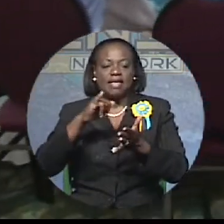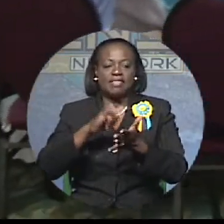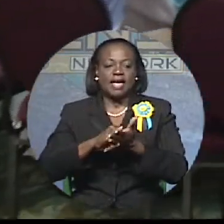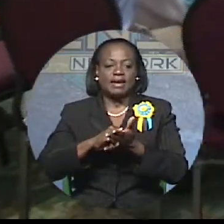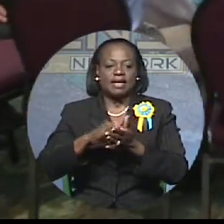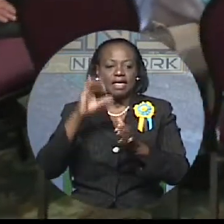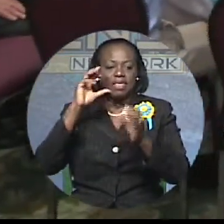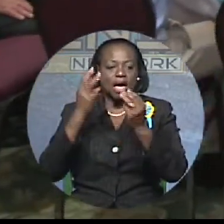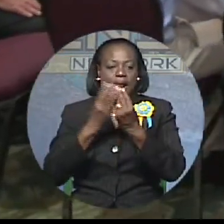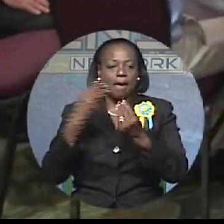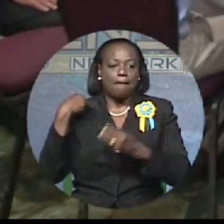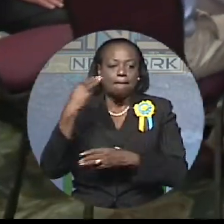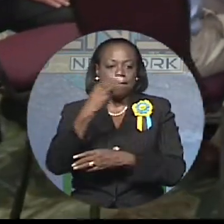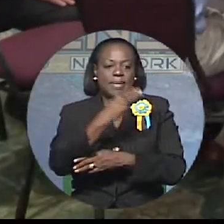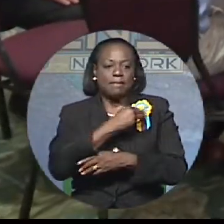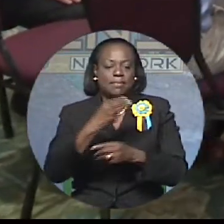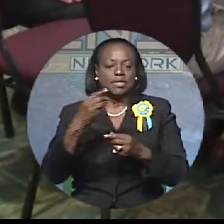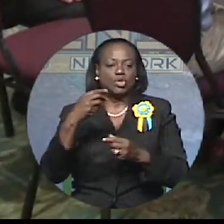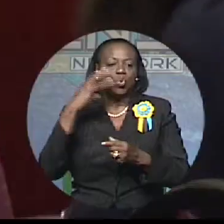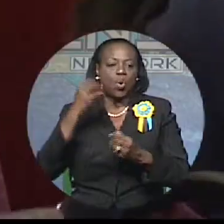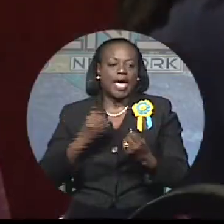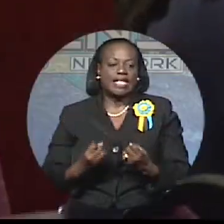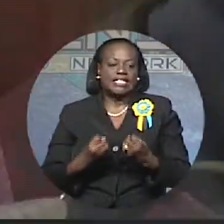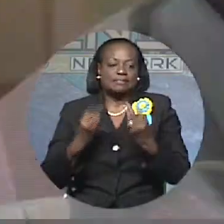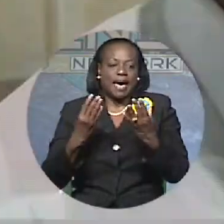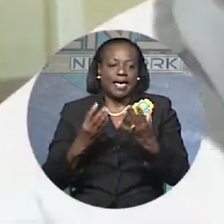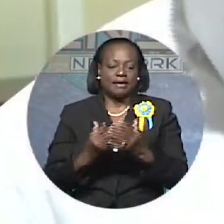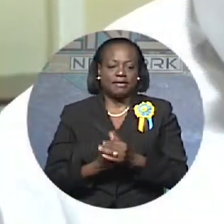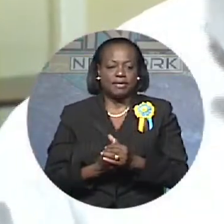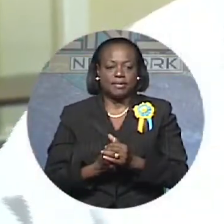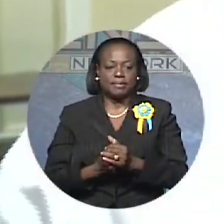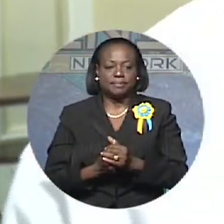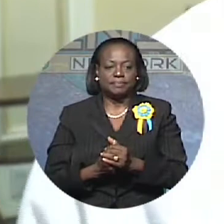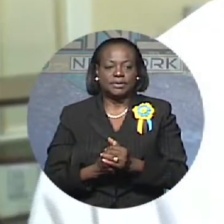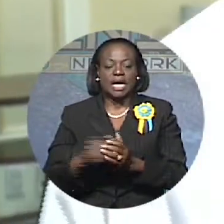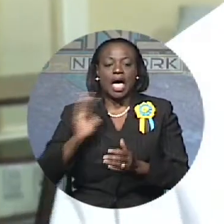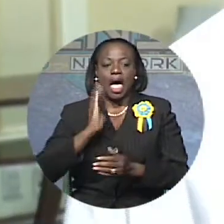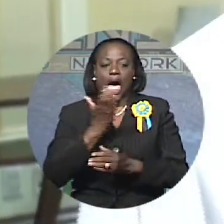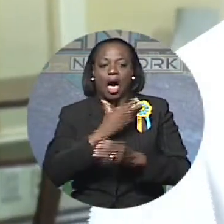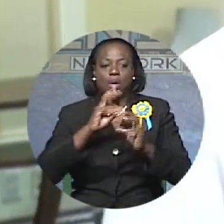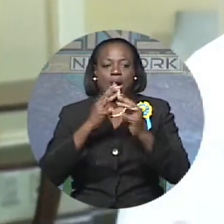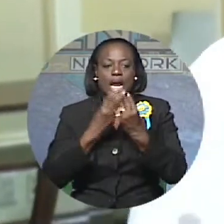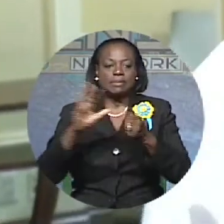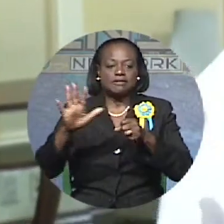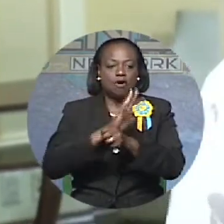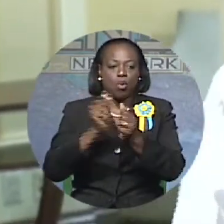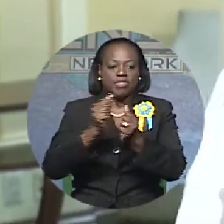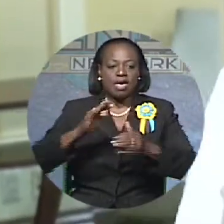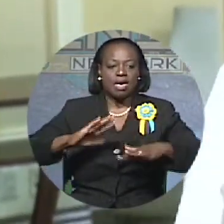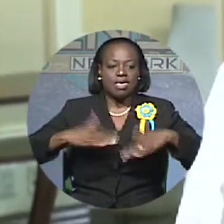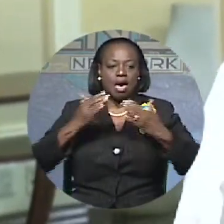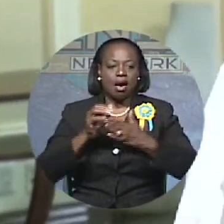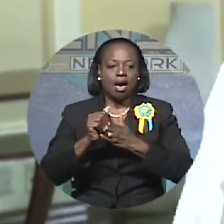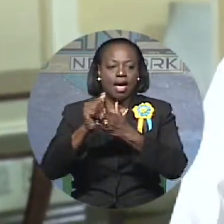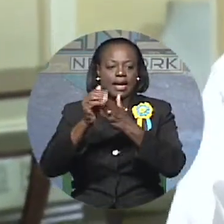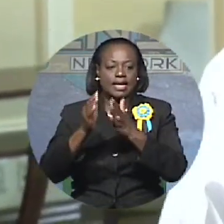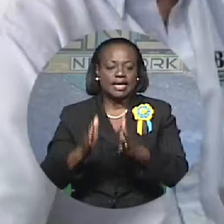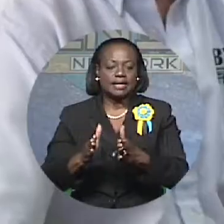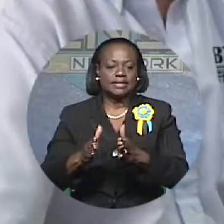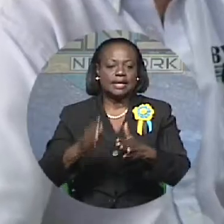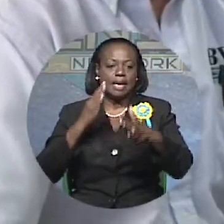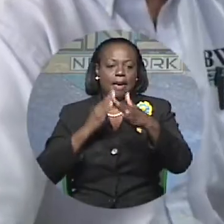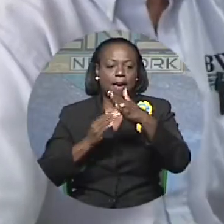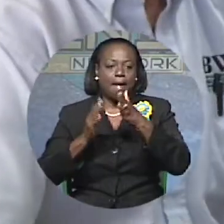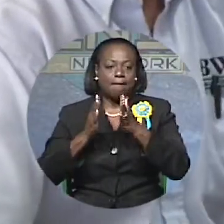inspired by Sir Arthur's trip down memory lane. Our club is filled with young leaders, young bankers, lawyers,